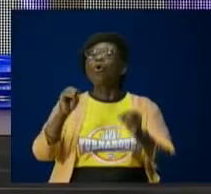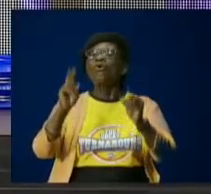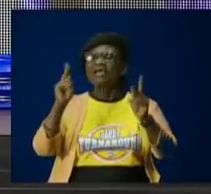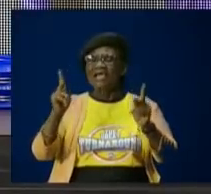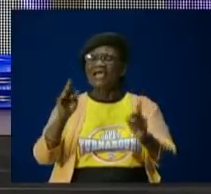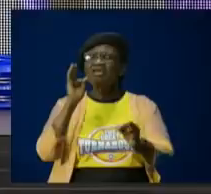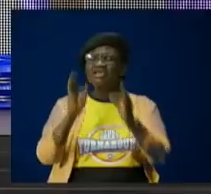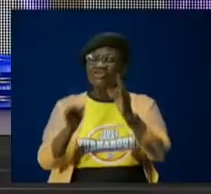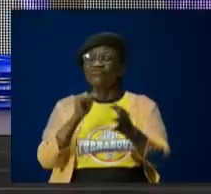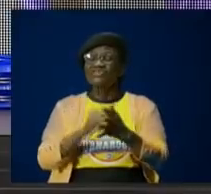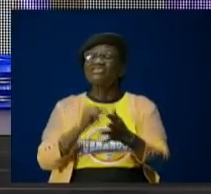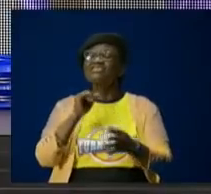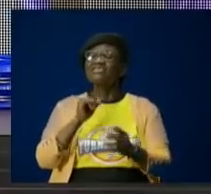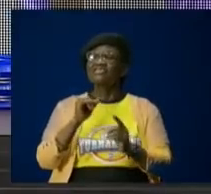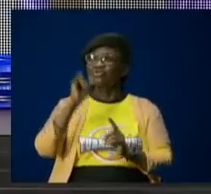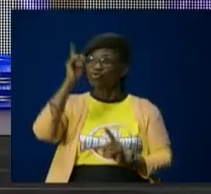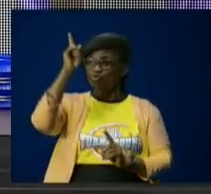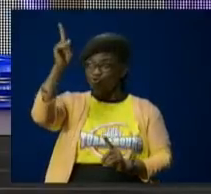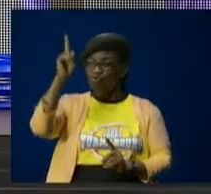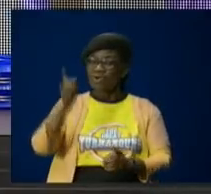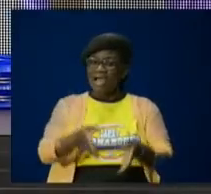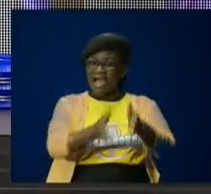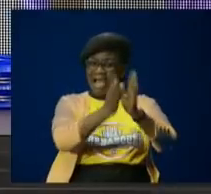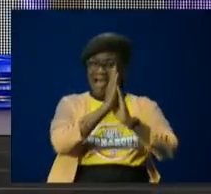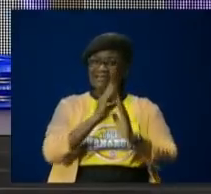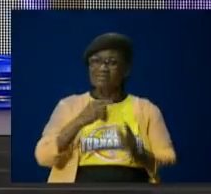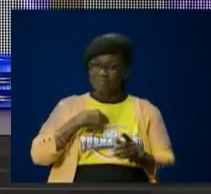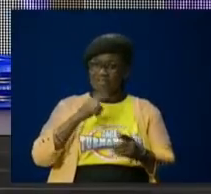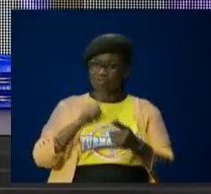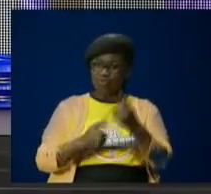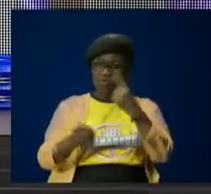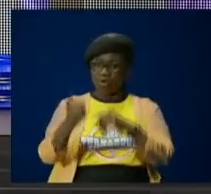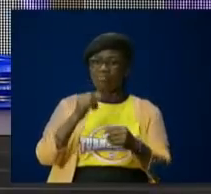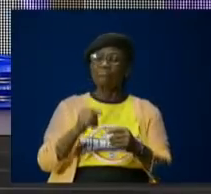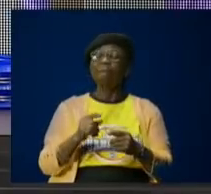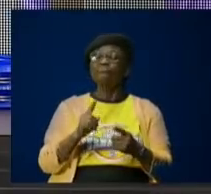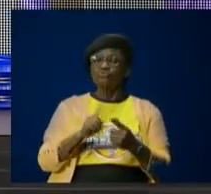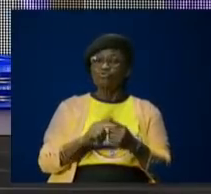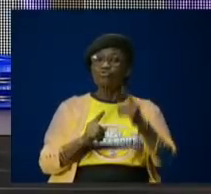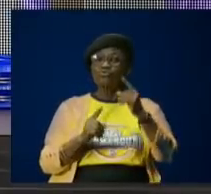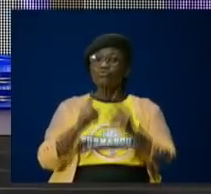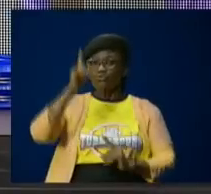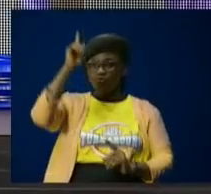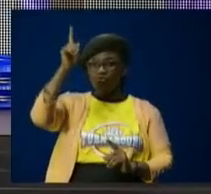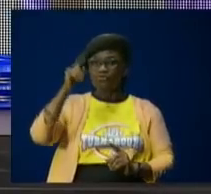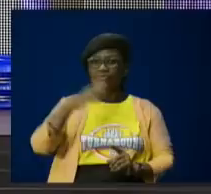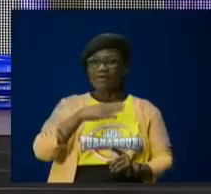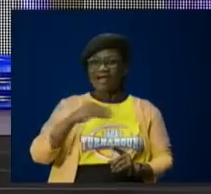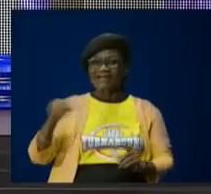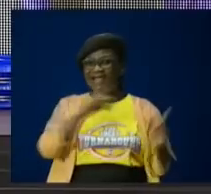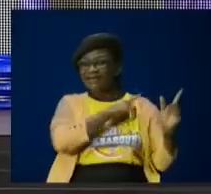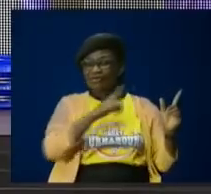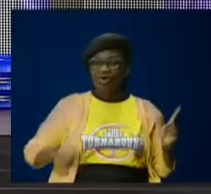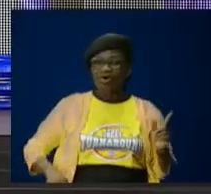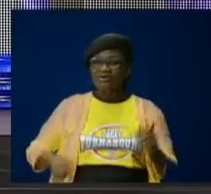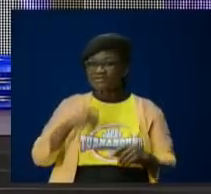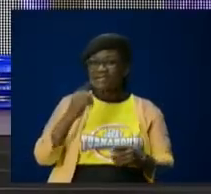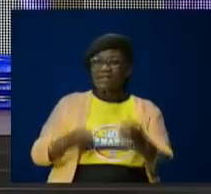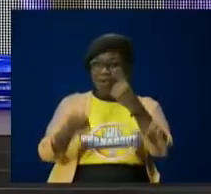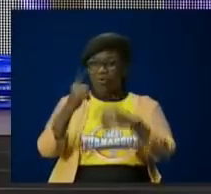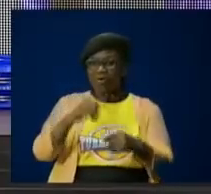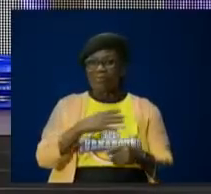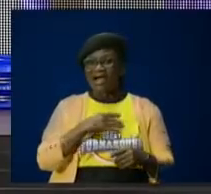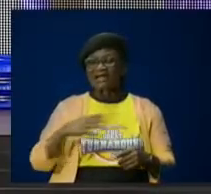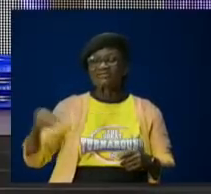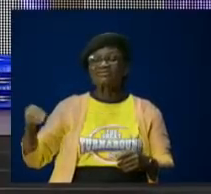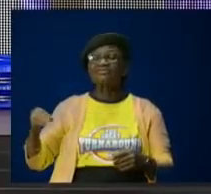ask me to come to you. And the Lord said, come. And Peter jumped out of the boat.